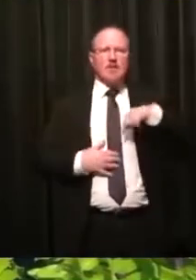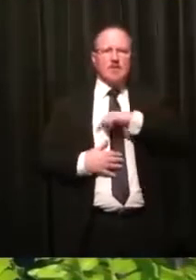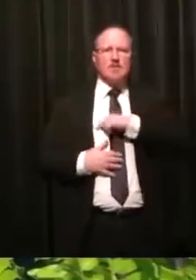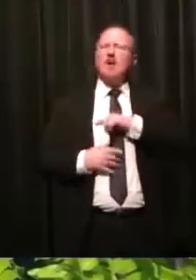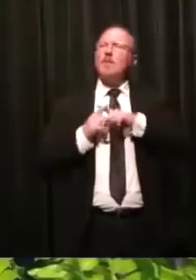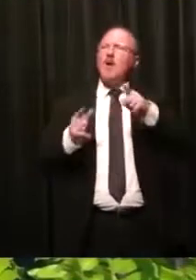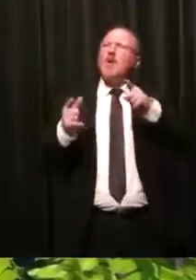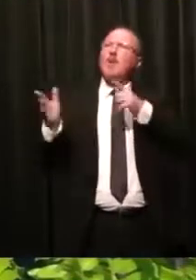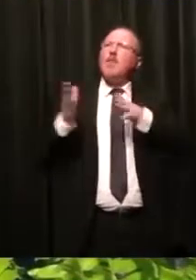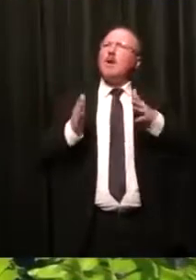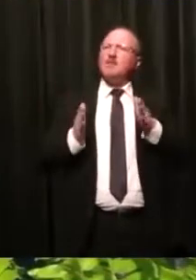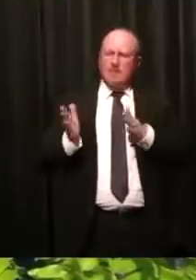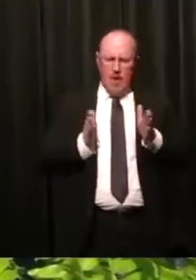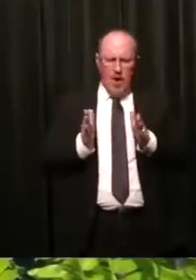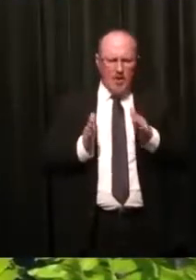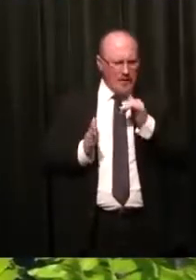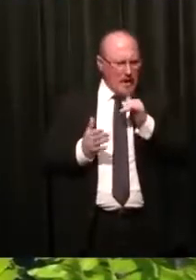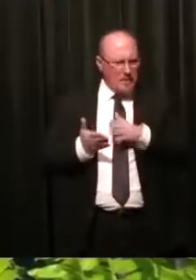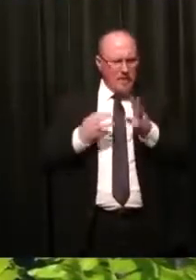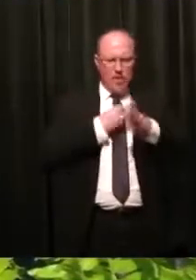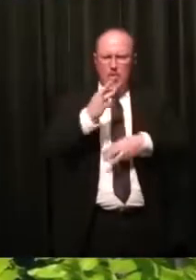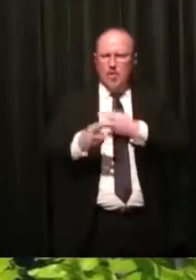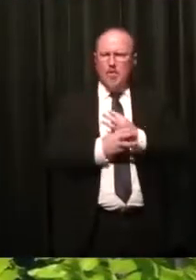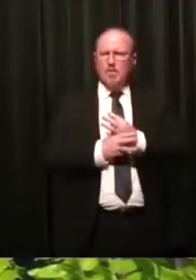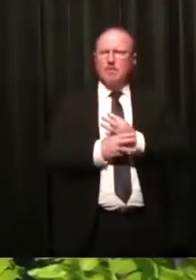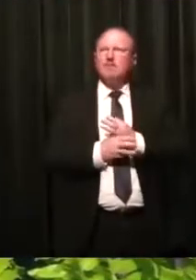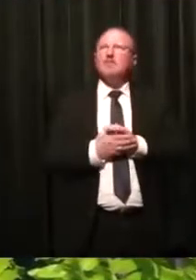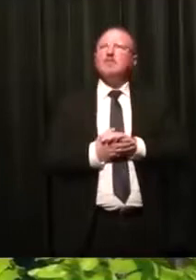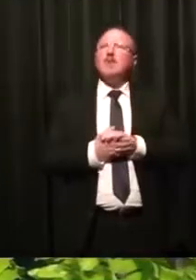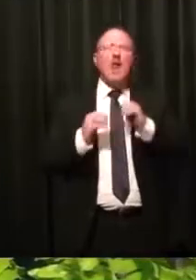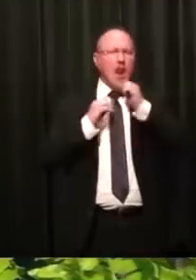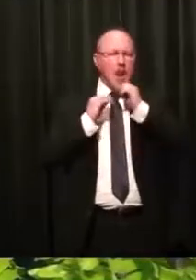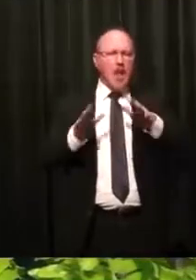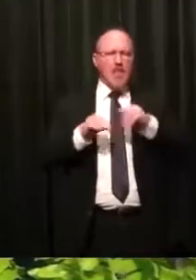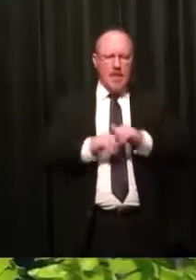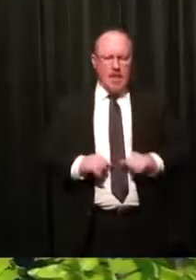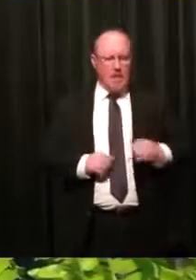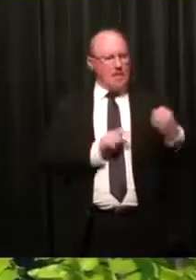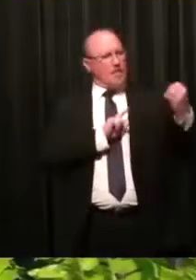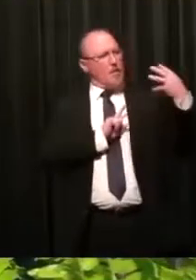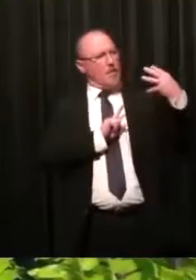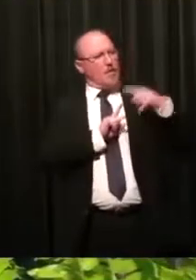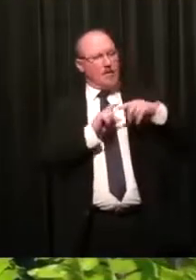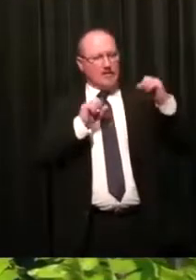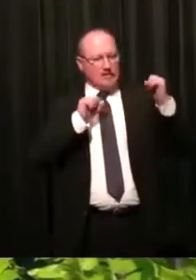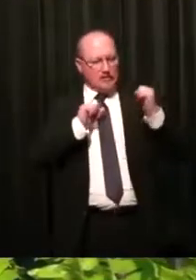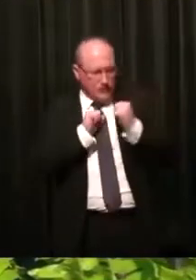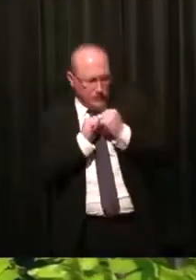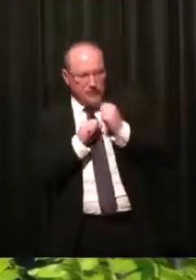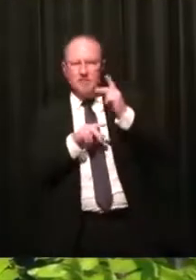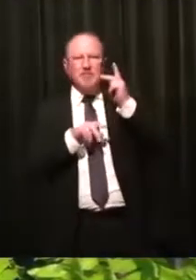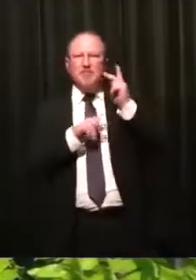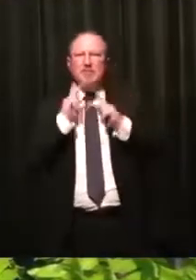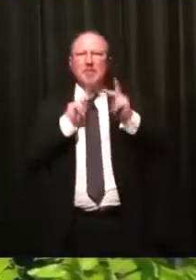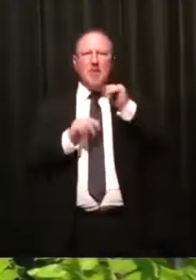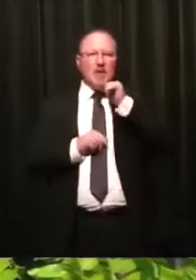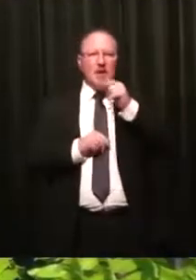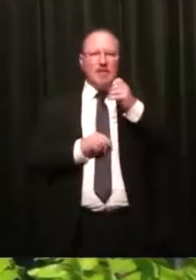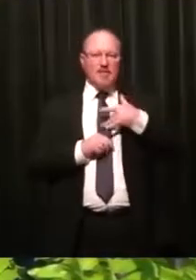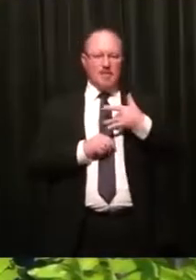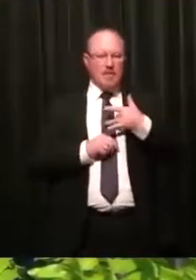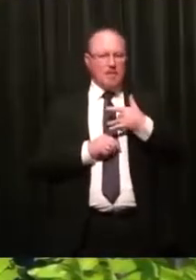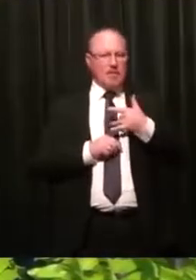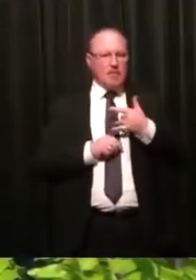us. Your playing small does not serve the world. There is nothing enlightened about shrinking so that other